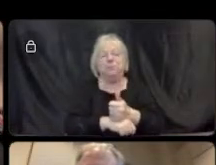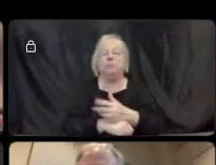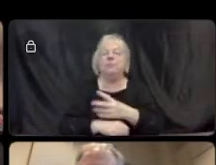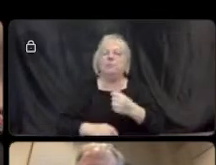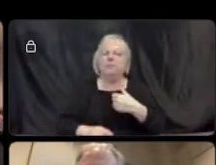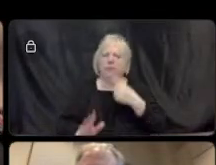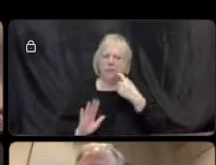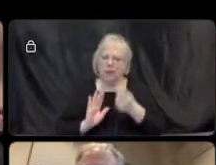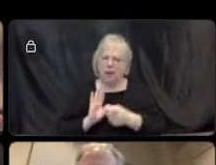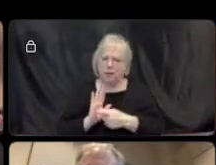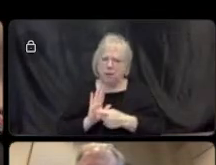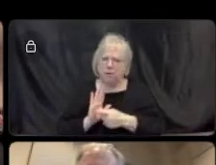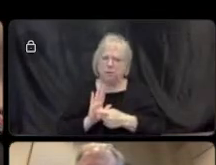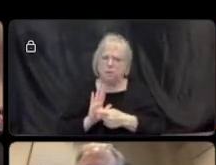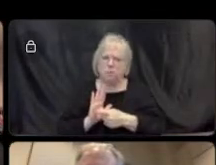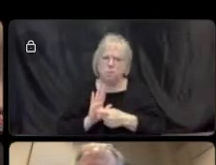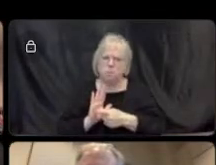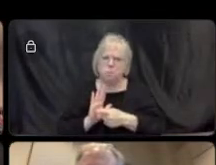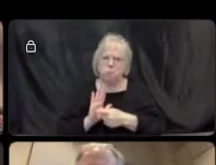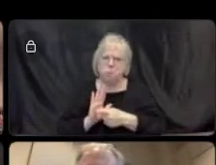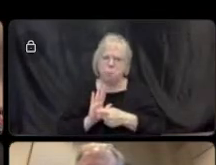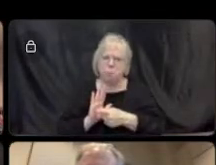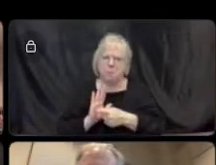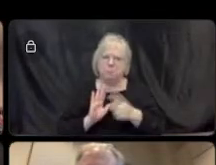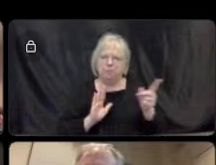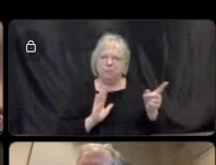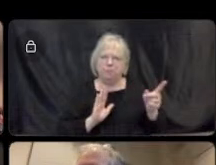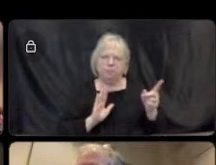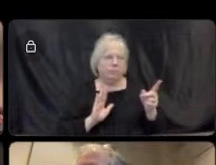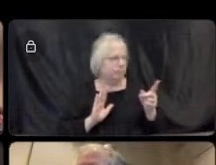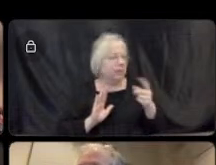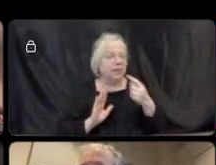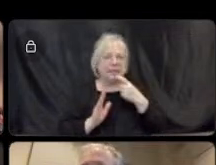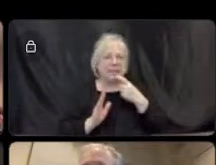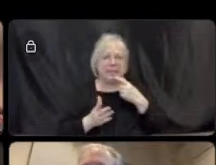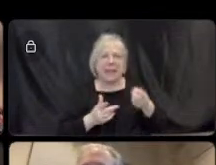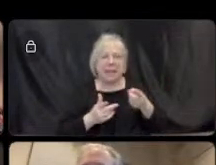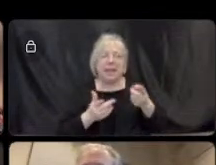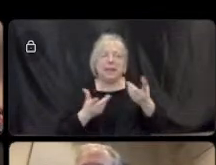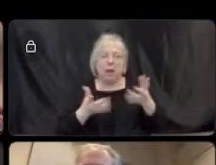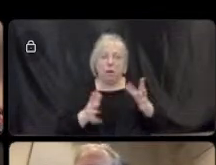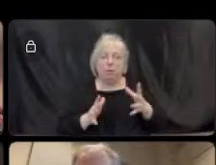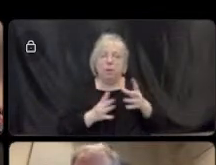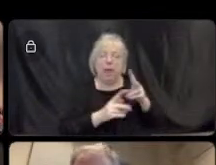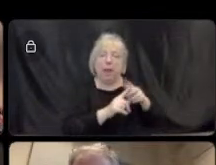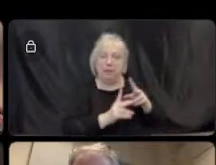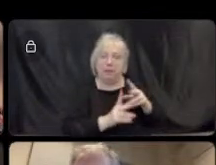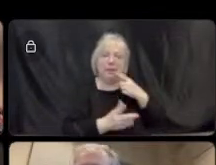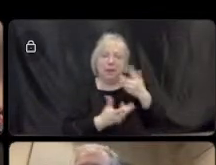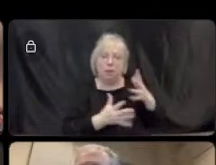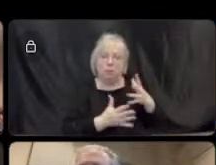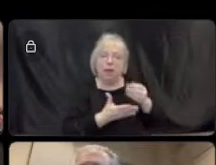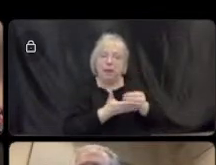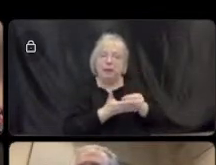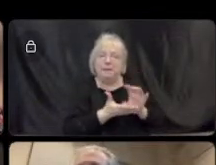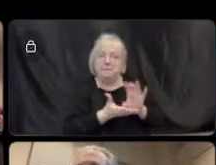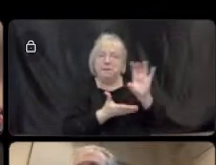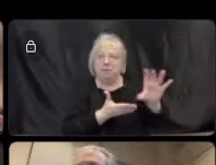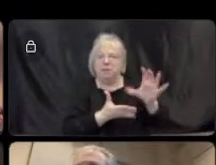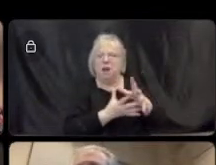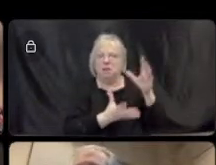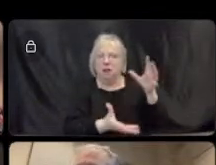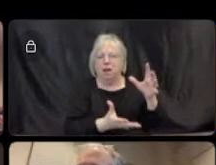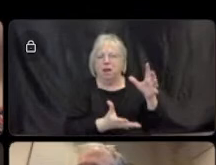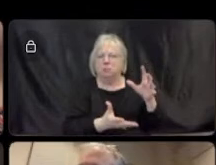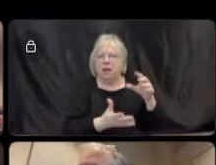noticed contents, and she said they had invested a lot of money already with this property, but it seemed